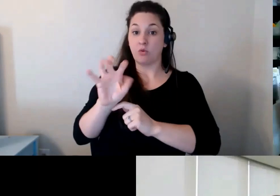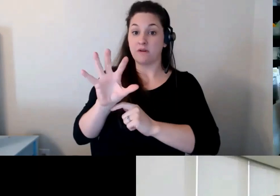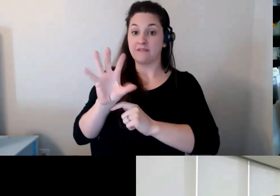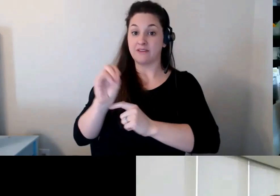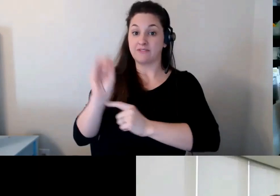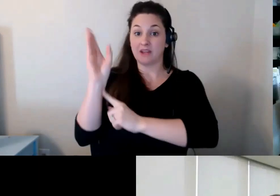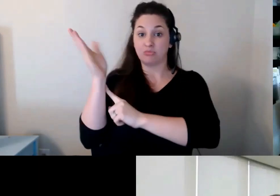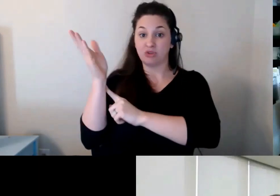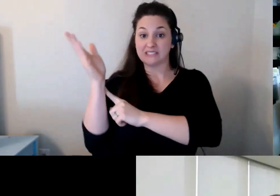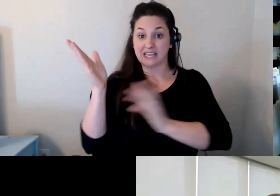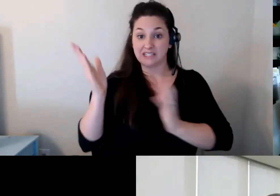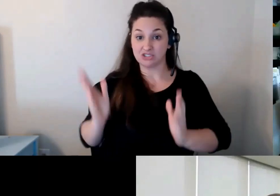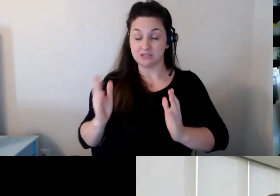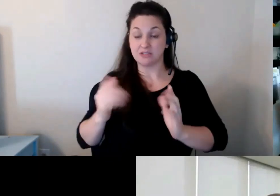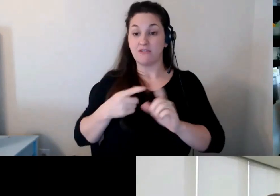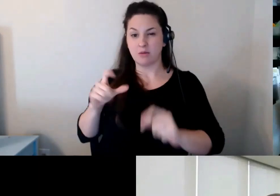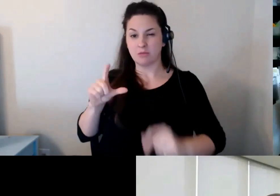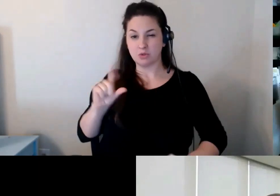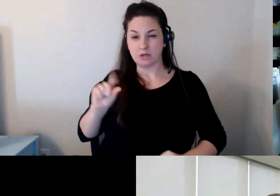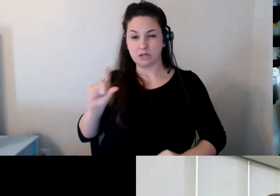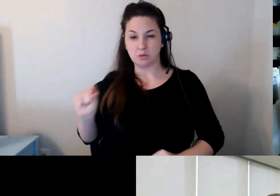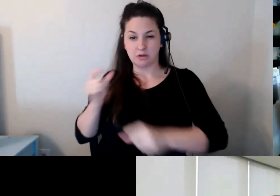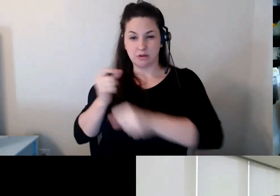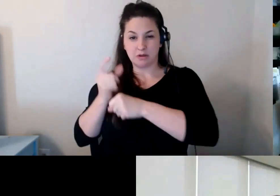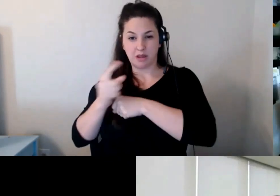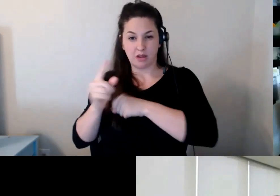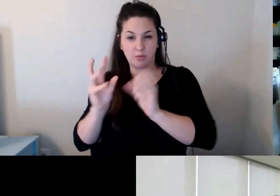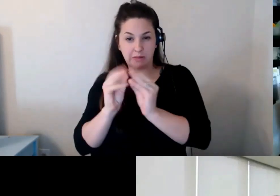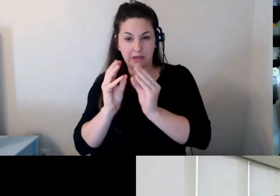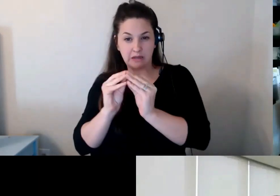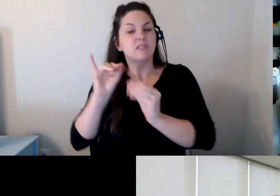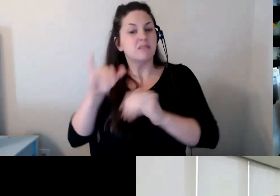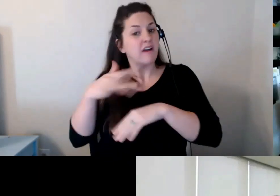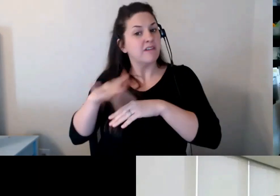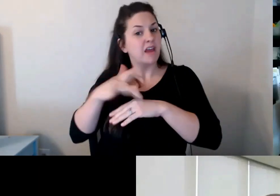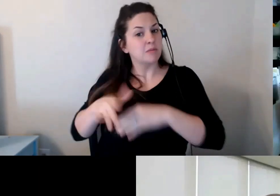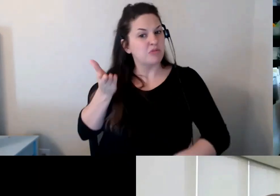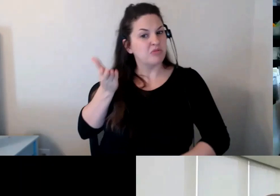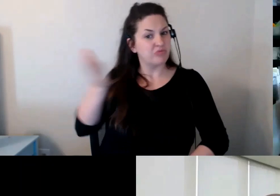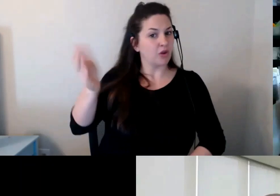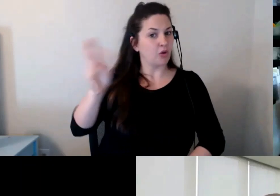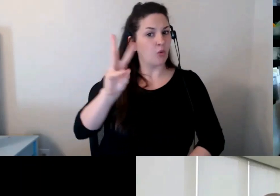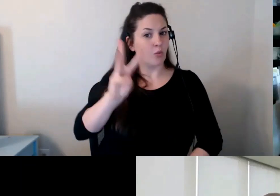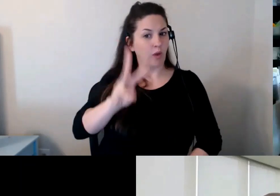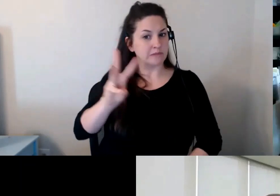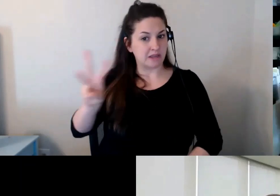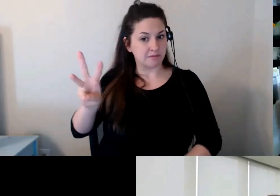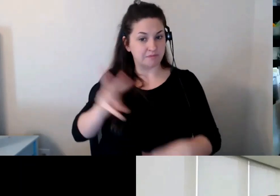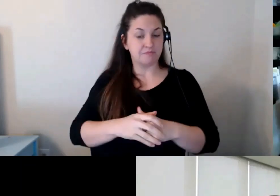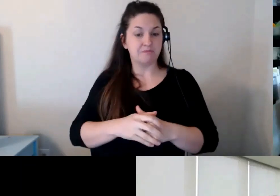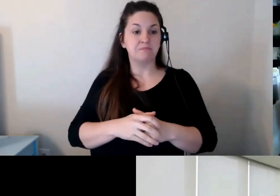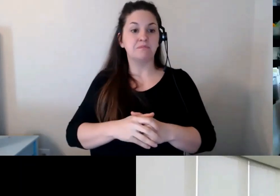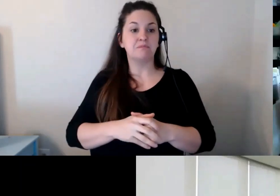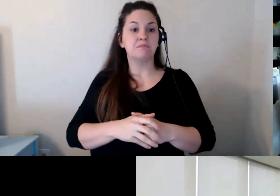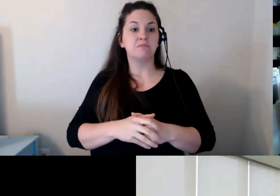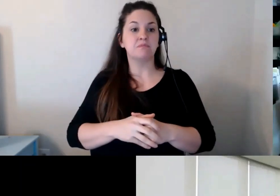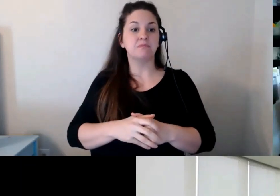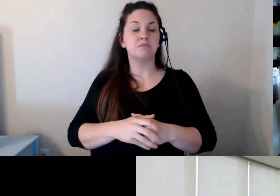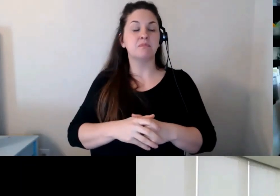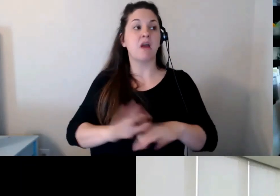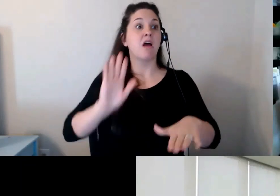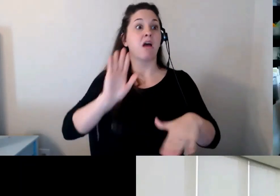presentations from the 2020 annual meeting that are available on that website. But with all of what we